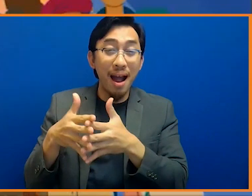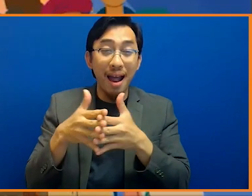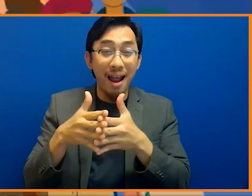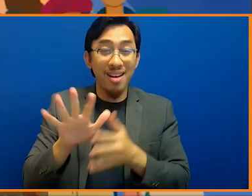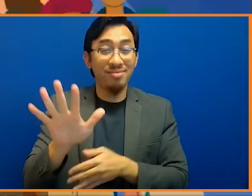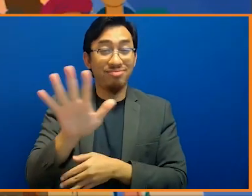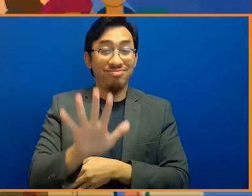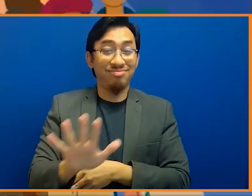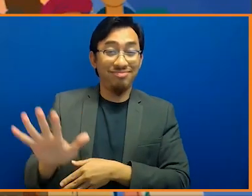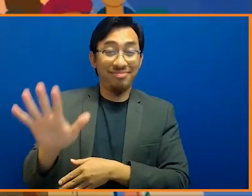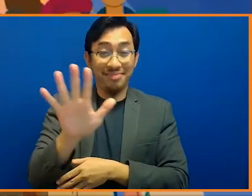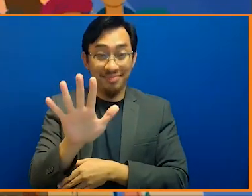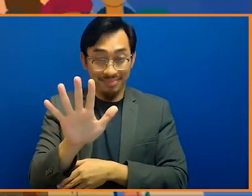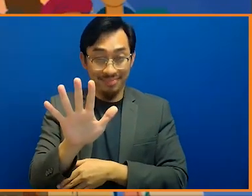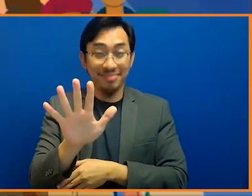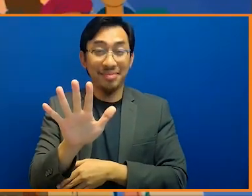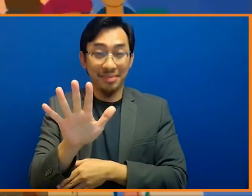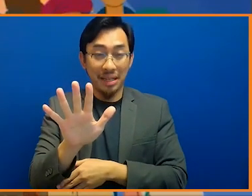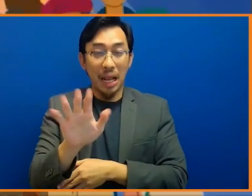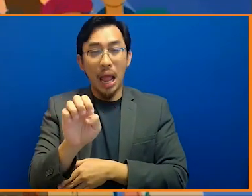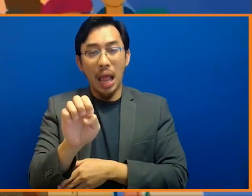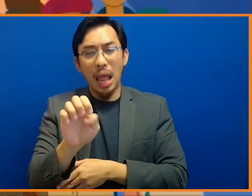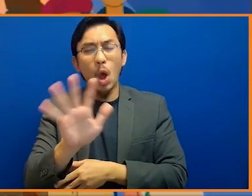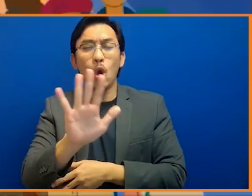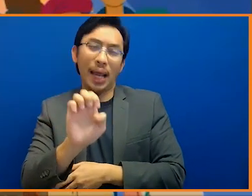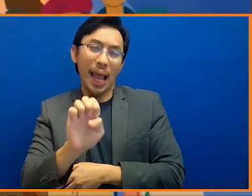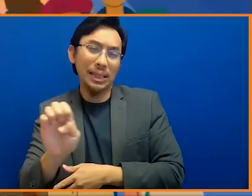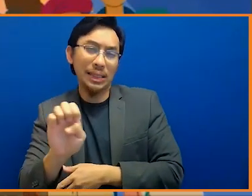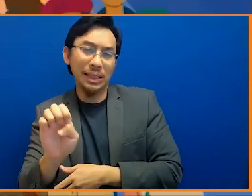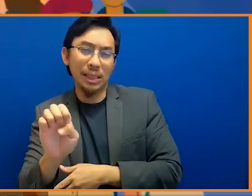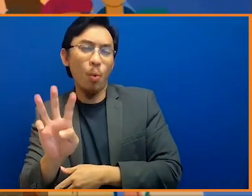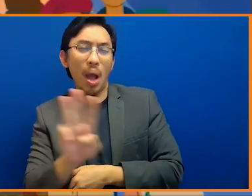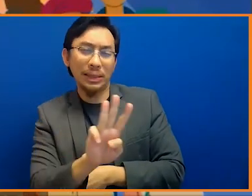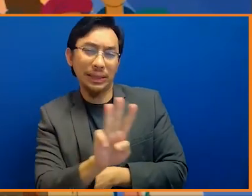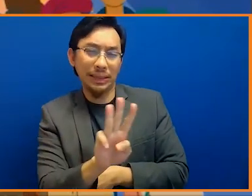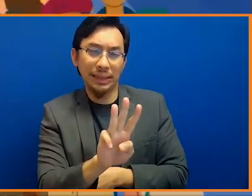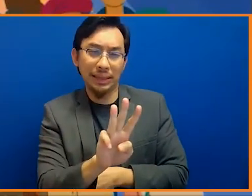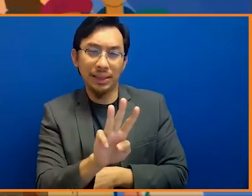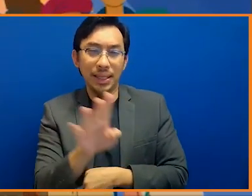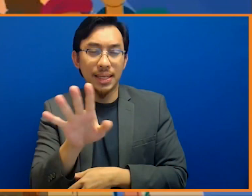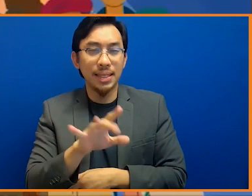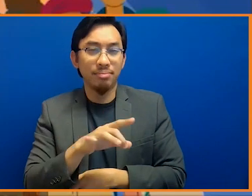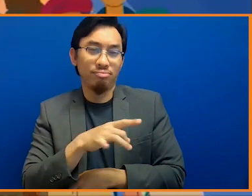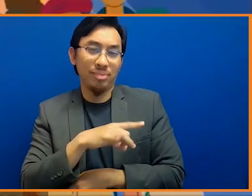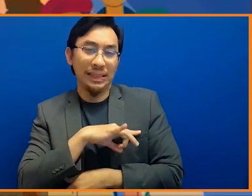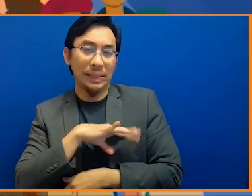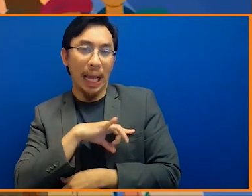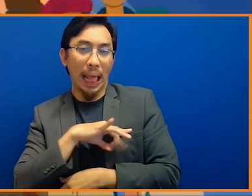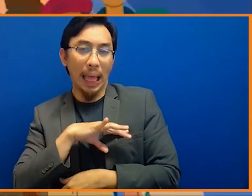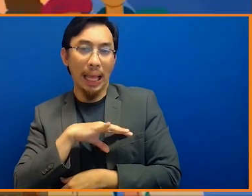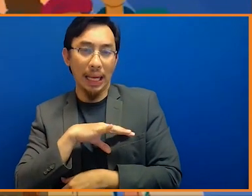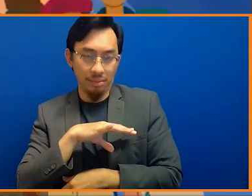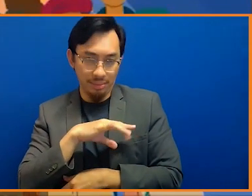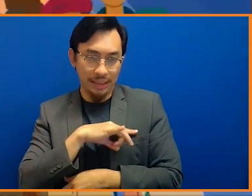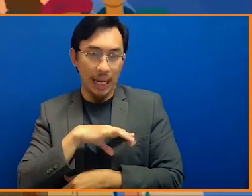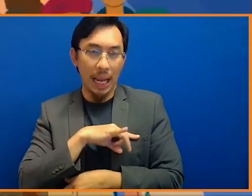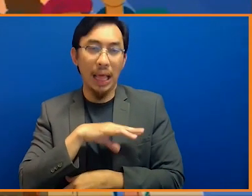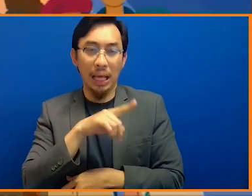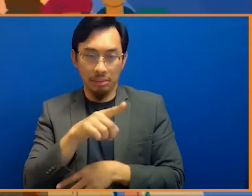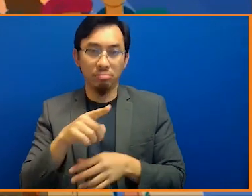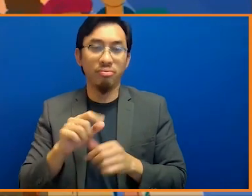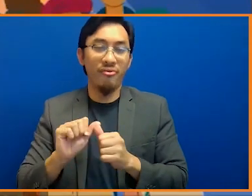of America, in in western coast of Chile. It's traveled very